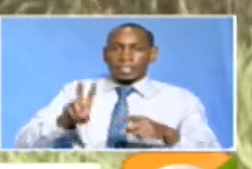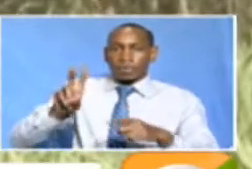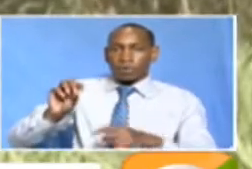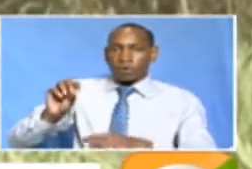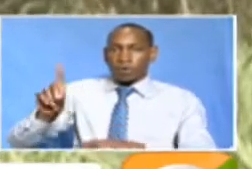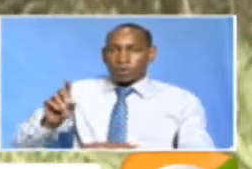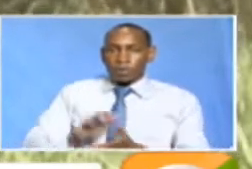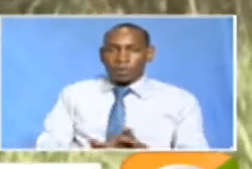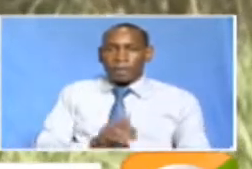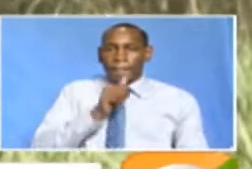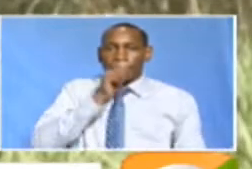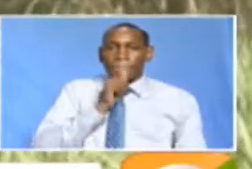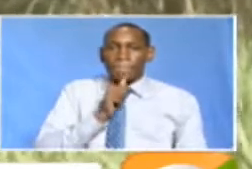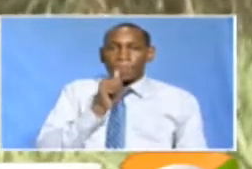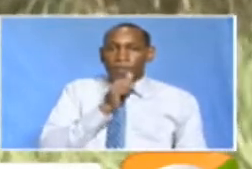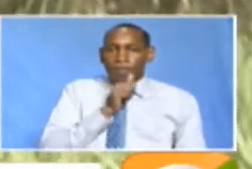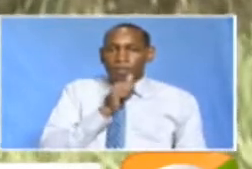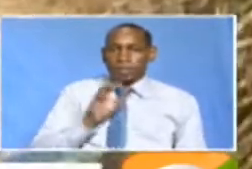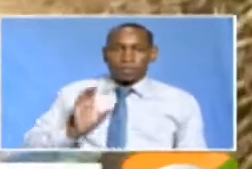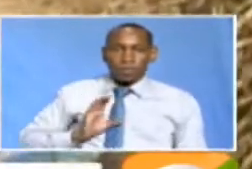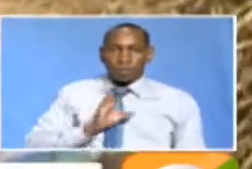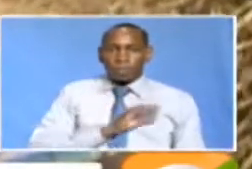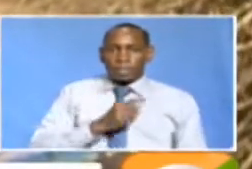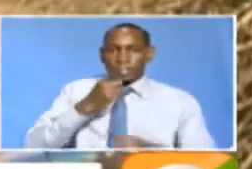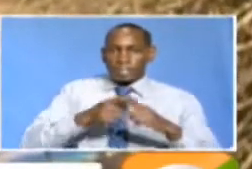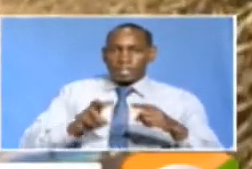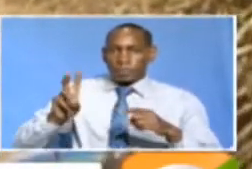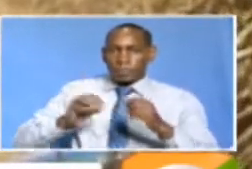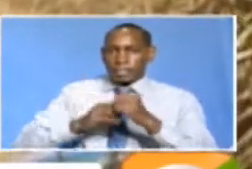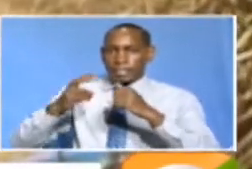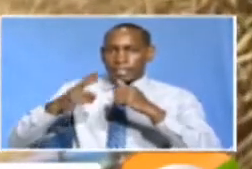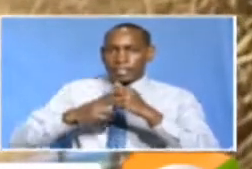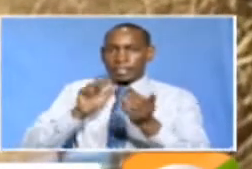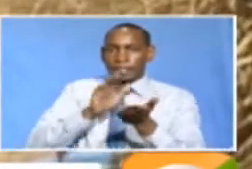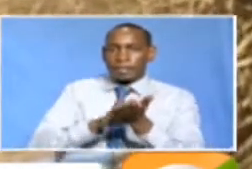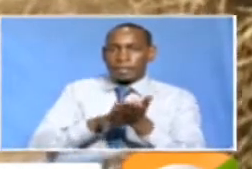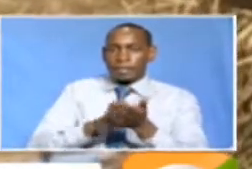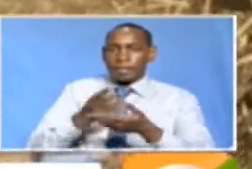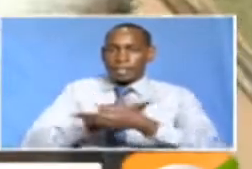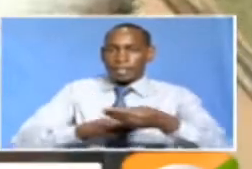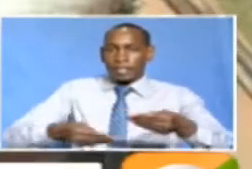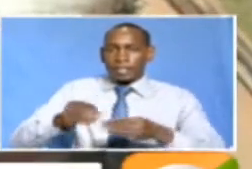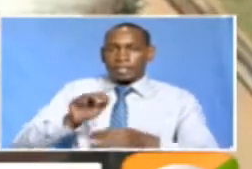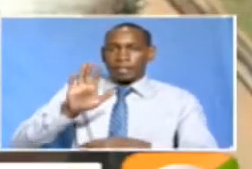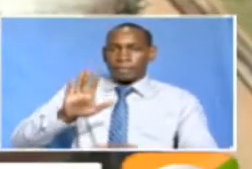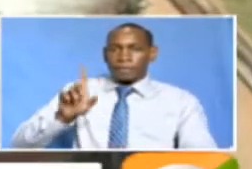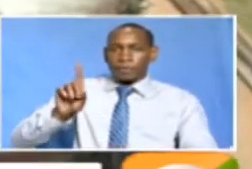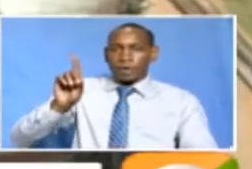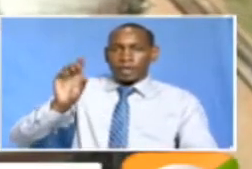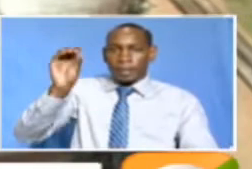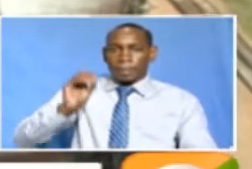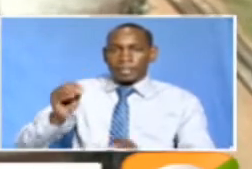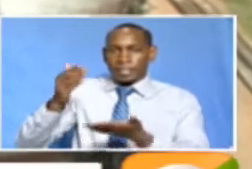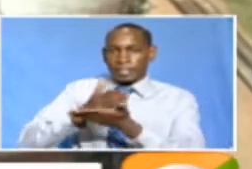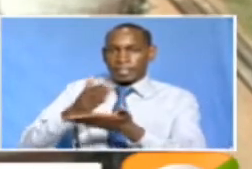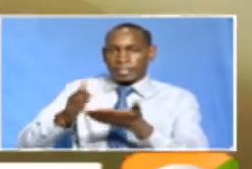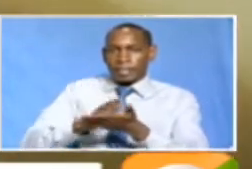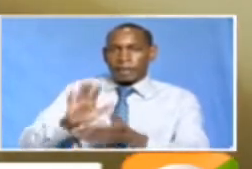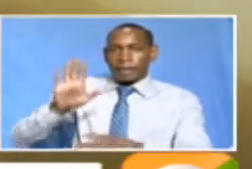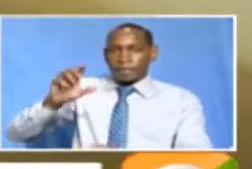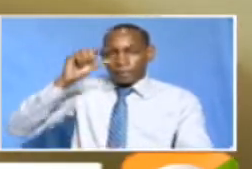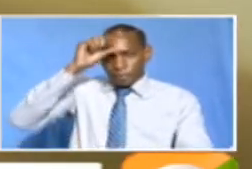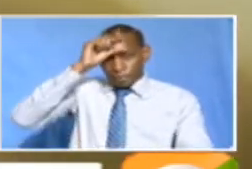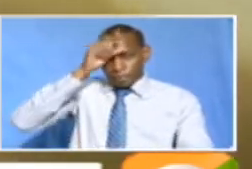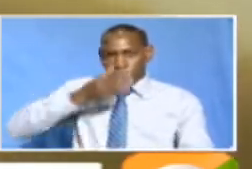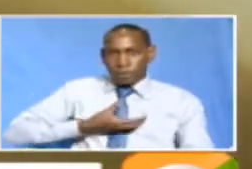2001. The Privatization Commission had in 2017 proposed selling a 51% stake of 5